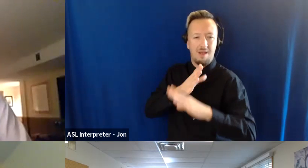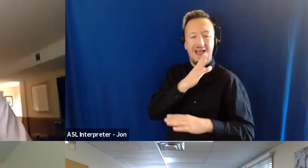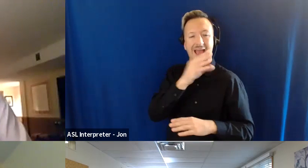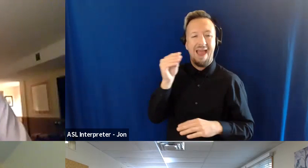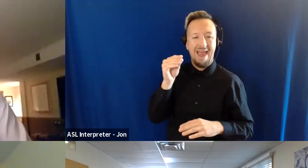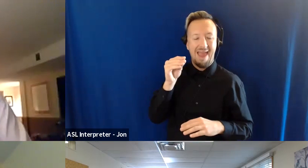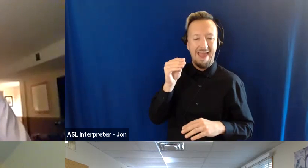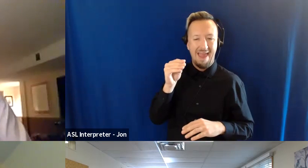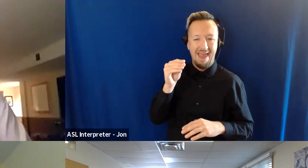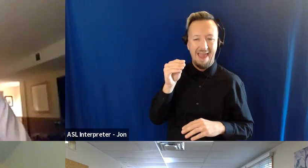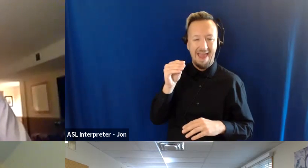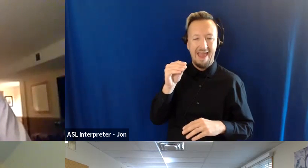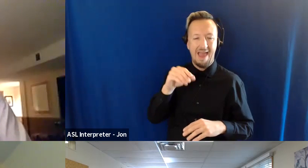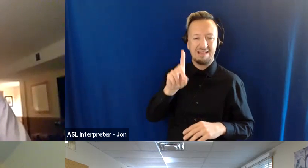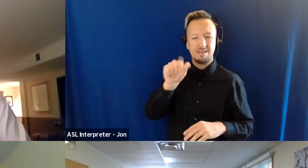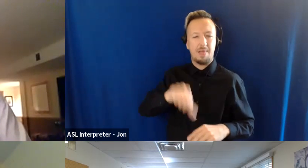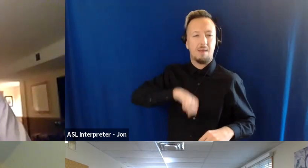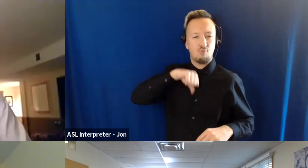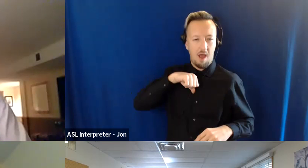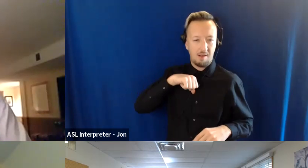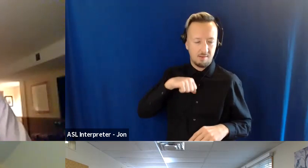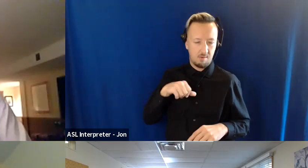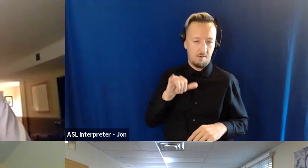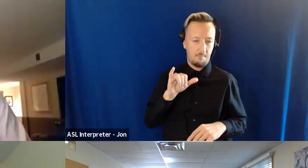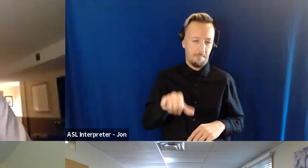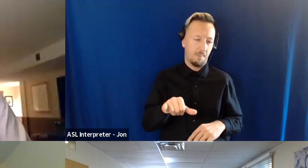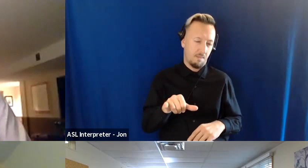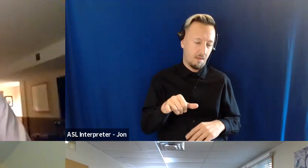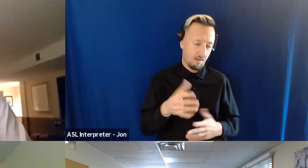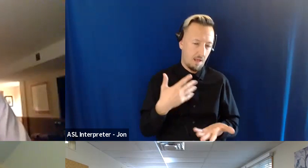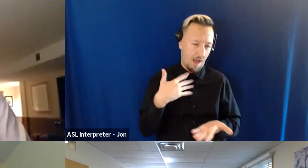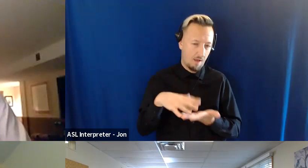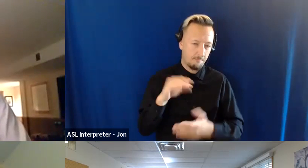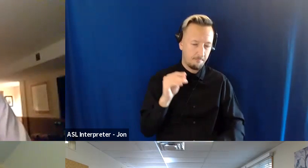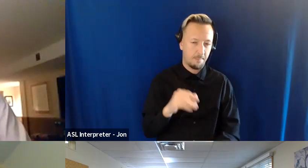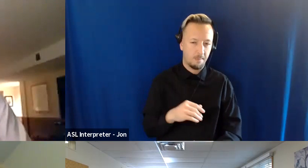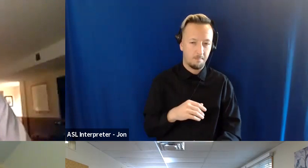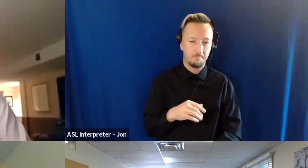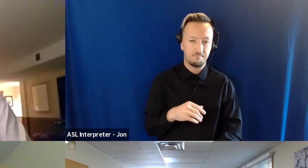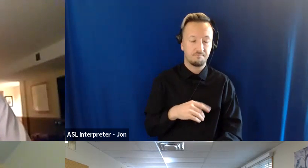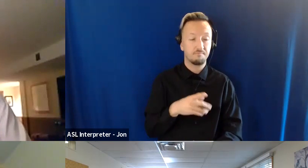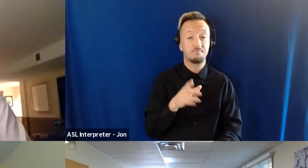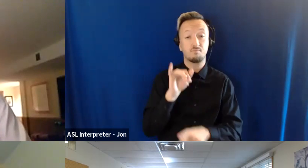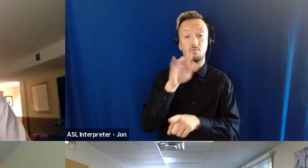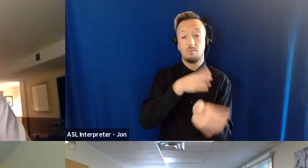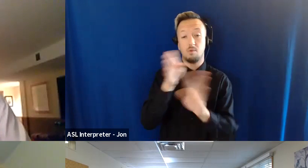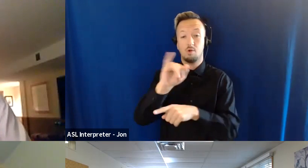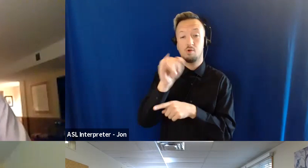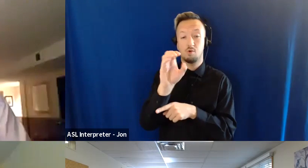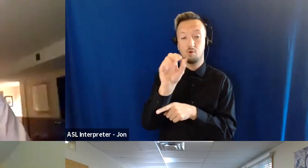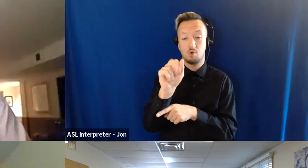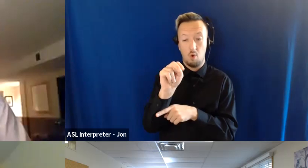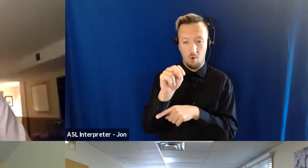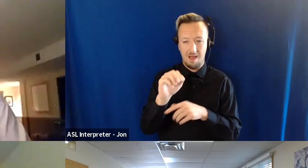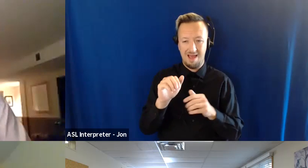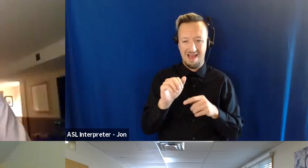generation. Thanks, Ian. Joan? Well, I think when I think in terms of how we were described,